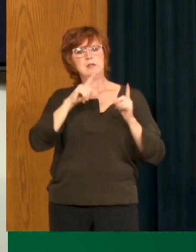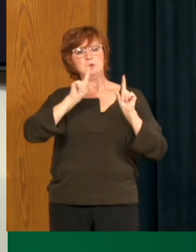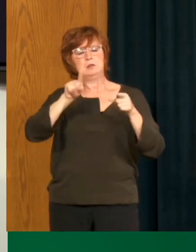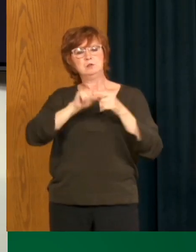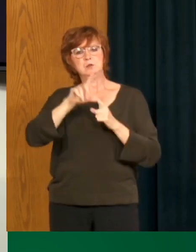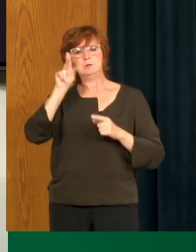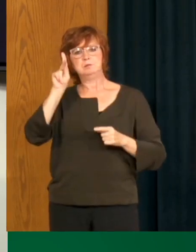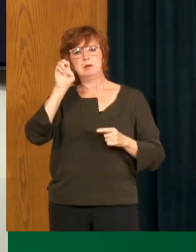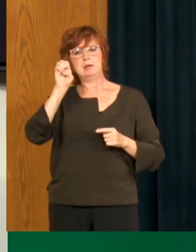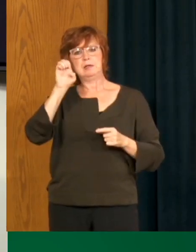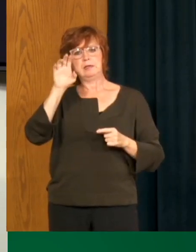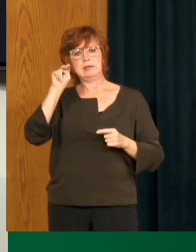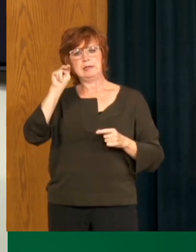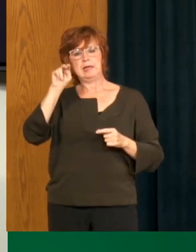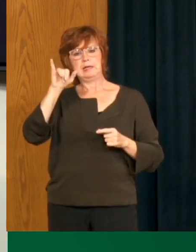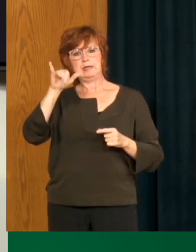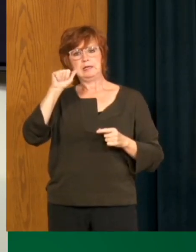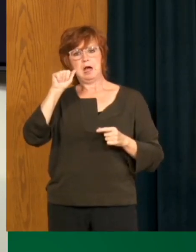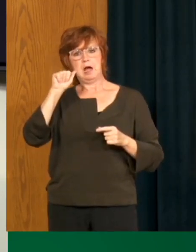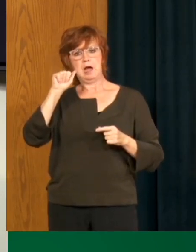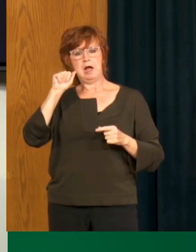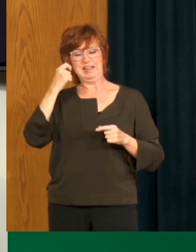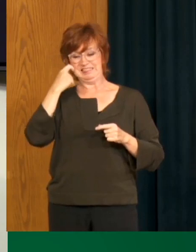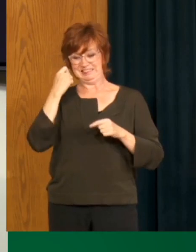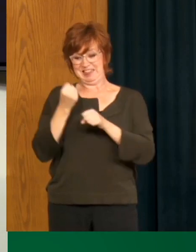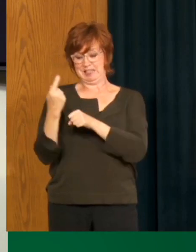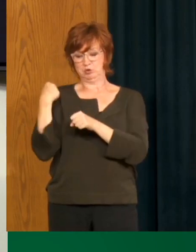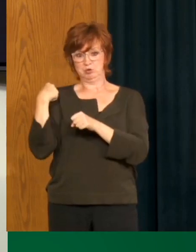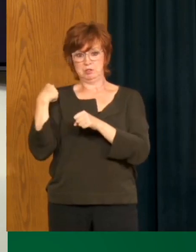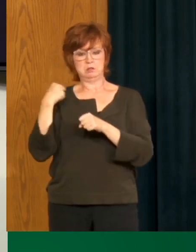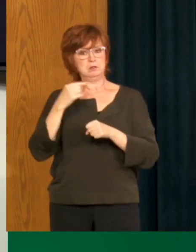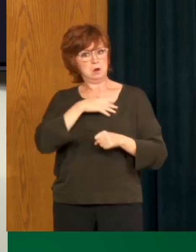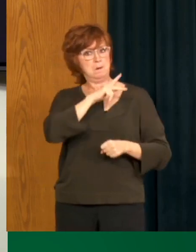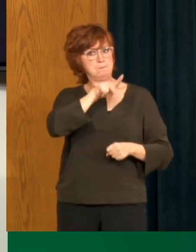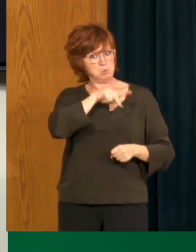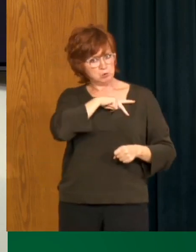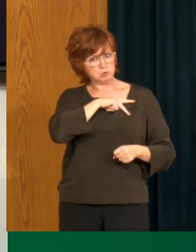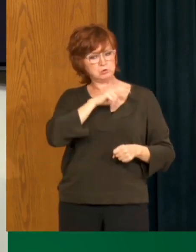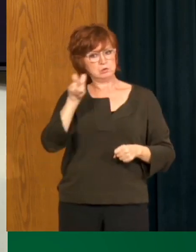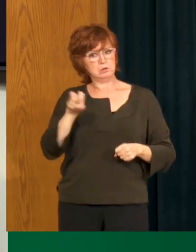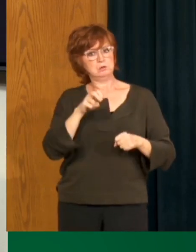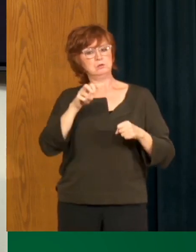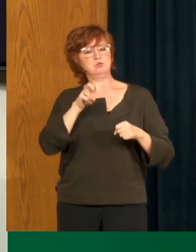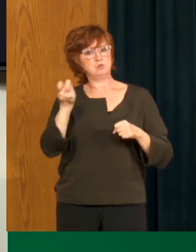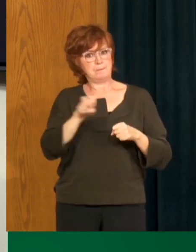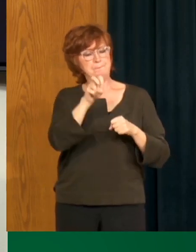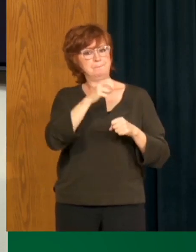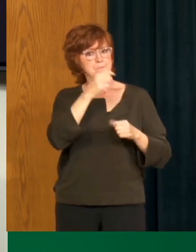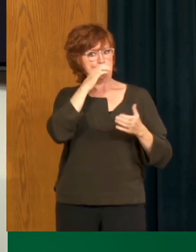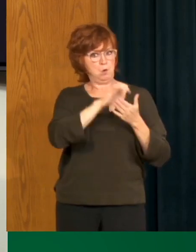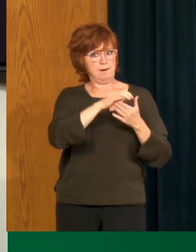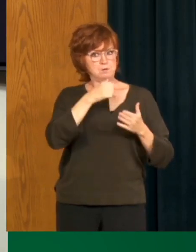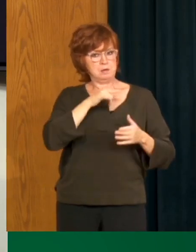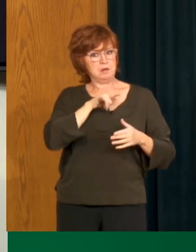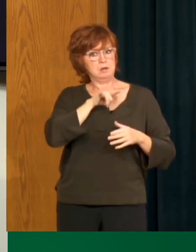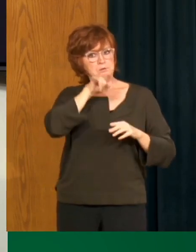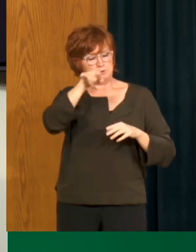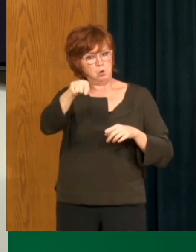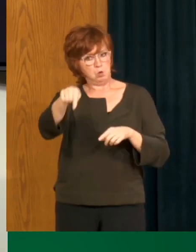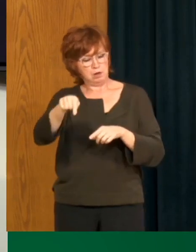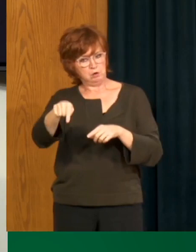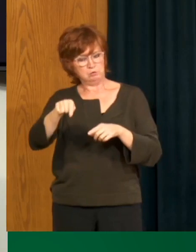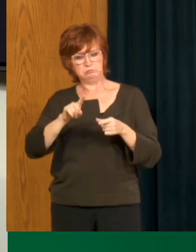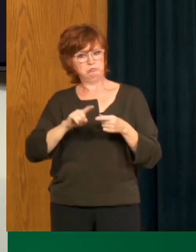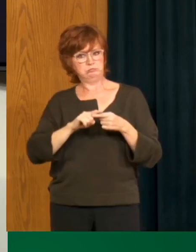personal trip, and it was we paid for that trip personally, and it was we did not get paid in any way for